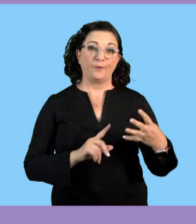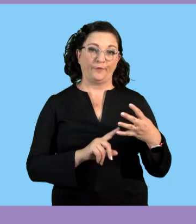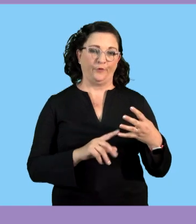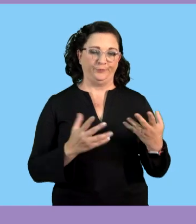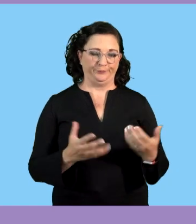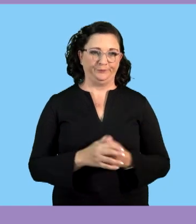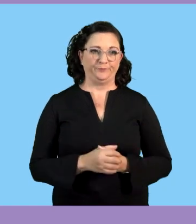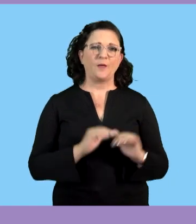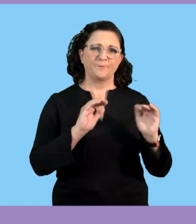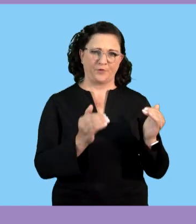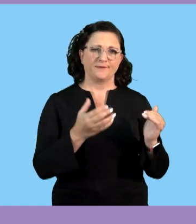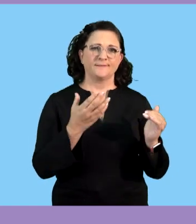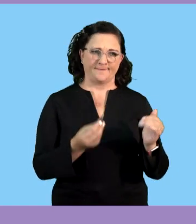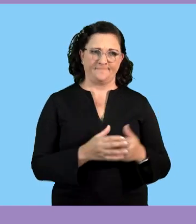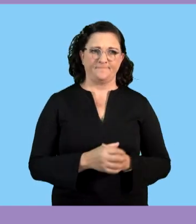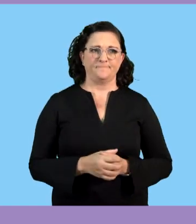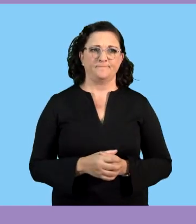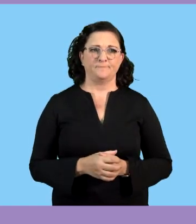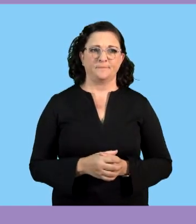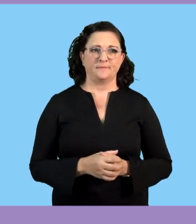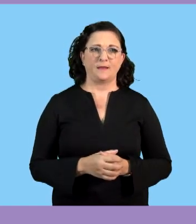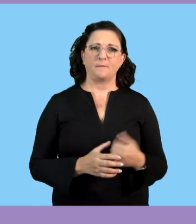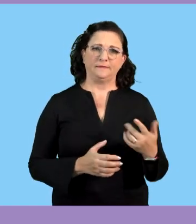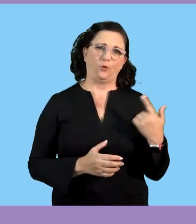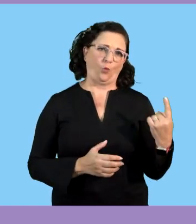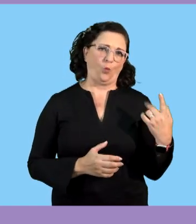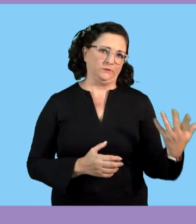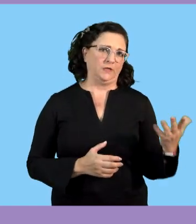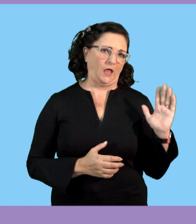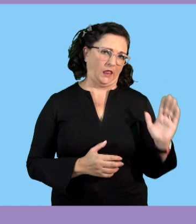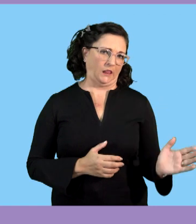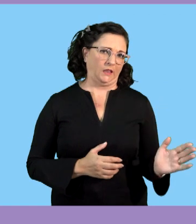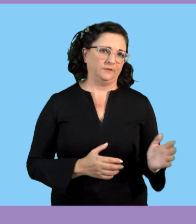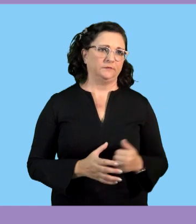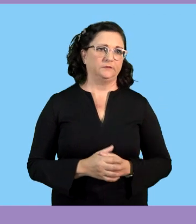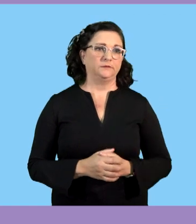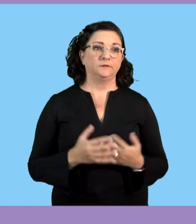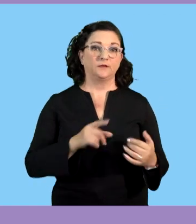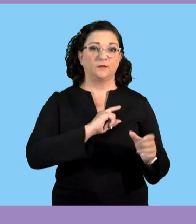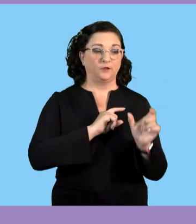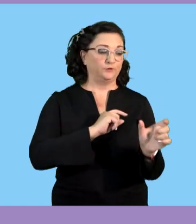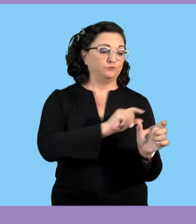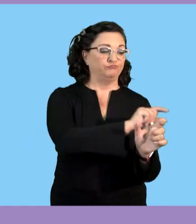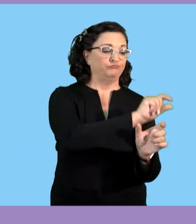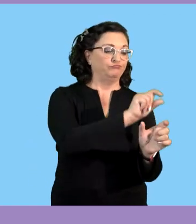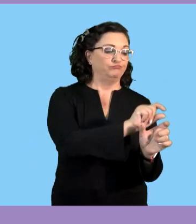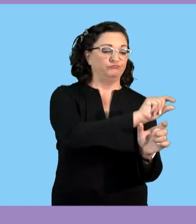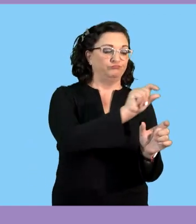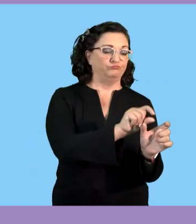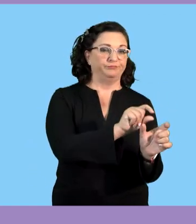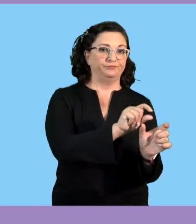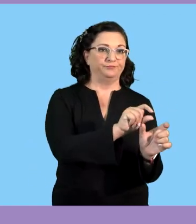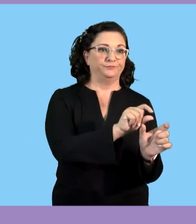Number 4 there has brackets again, but on one side of the equal sign. So what are we going to do? We are going to distribute